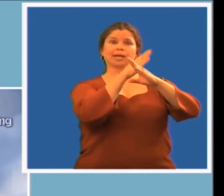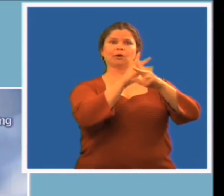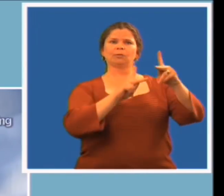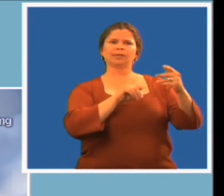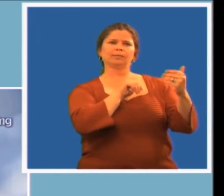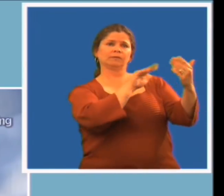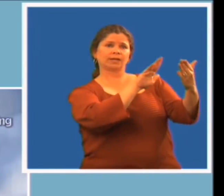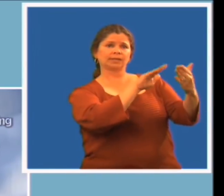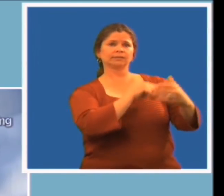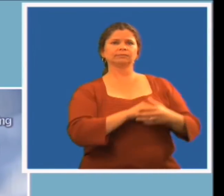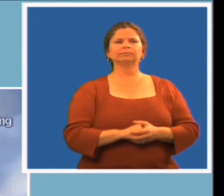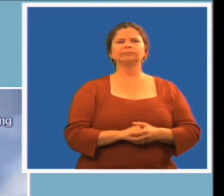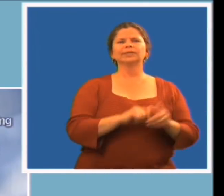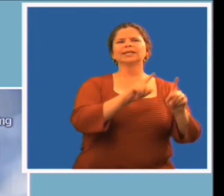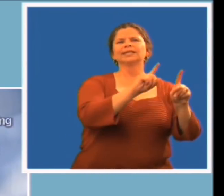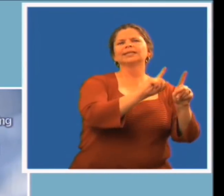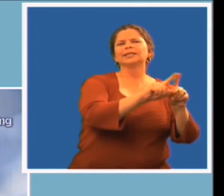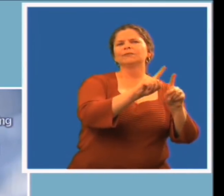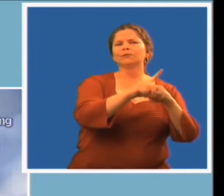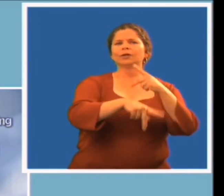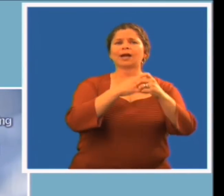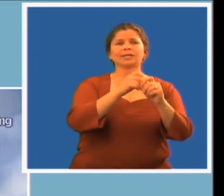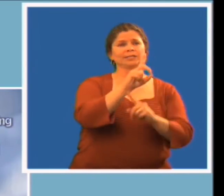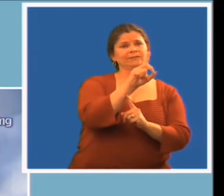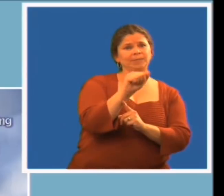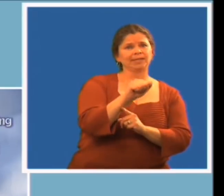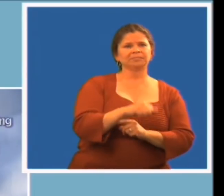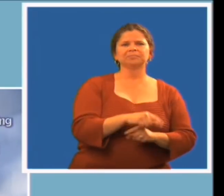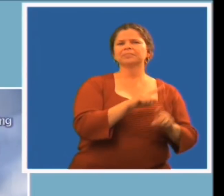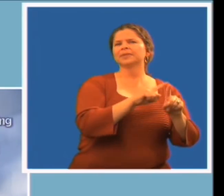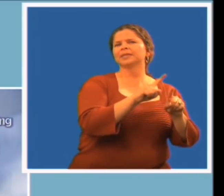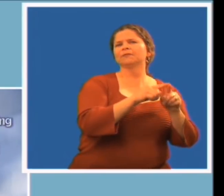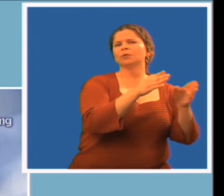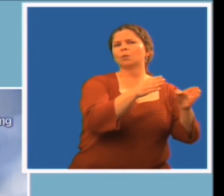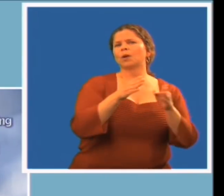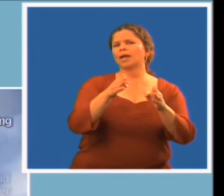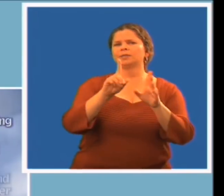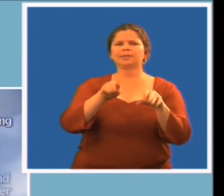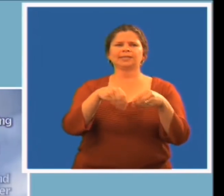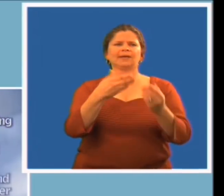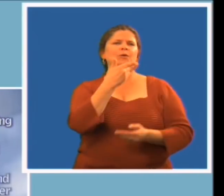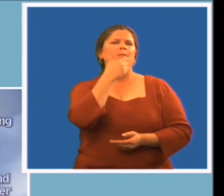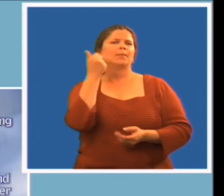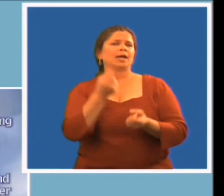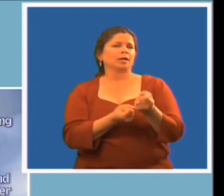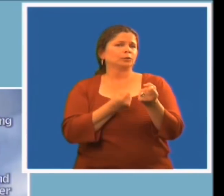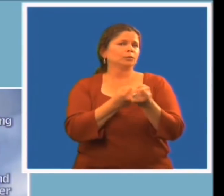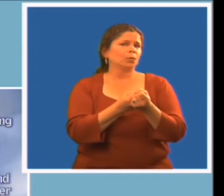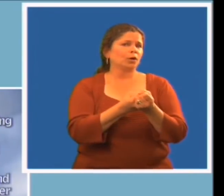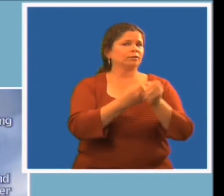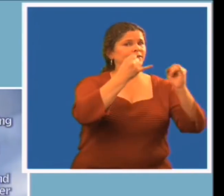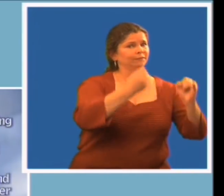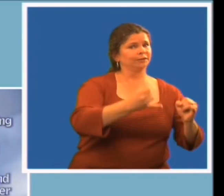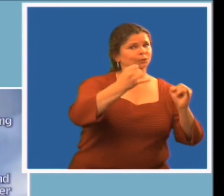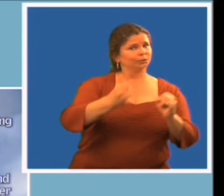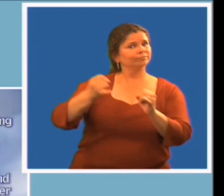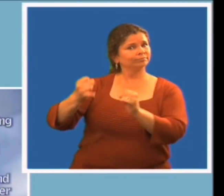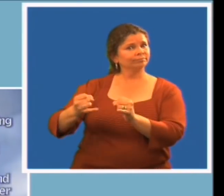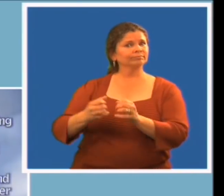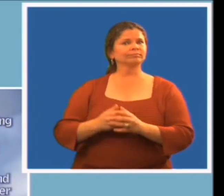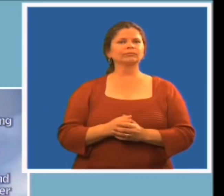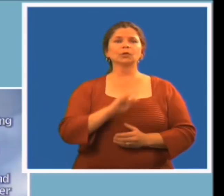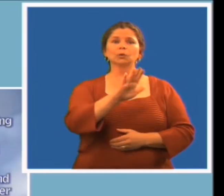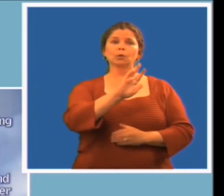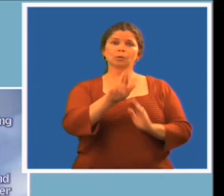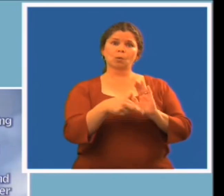to the legislation, the barriers people face to full participation, different types of disabilities and the ways in